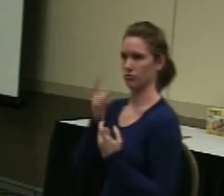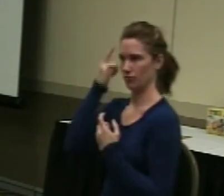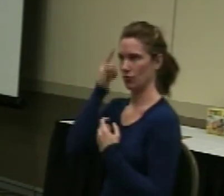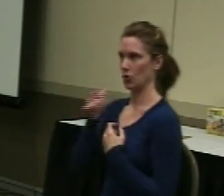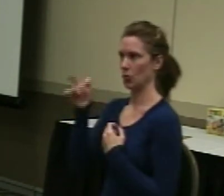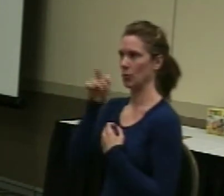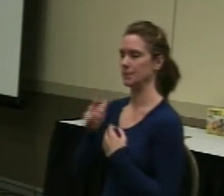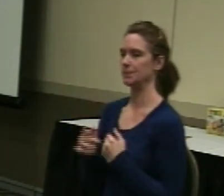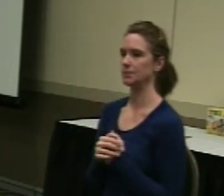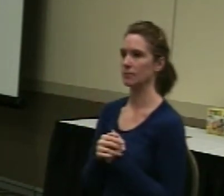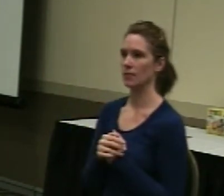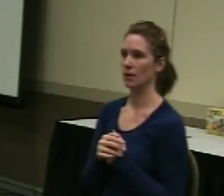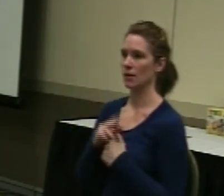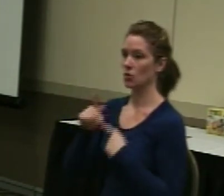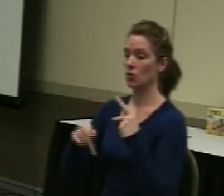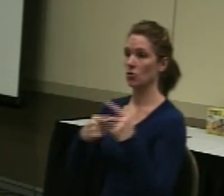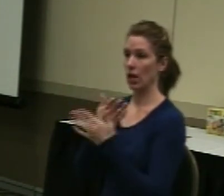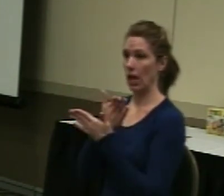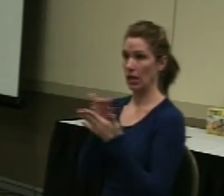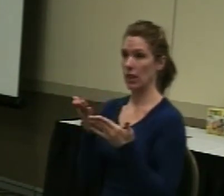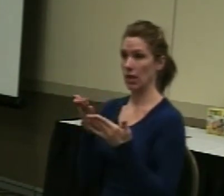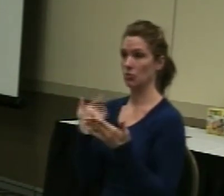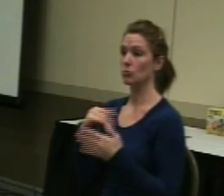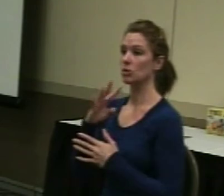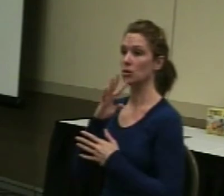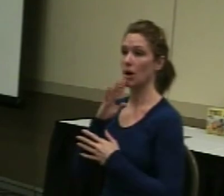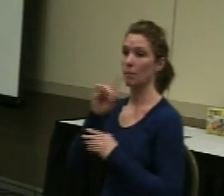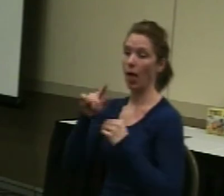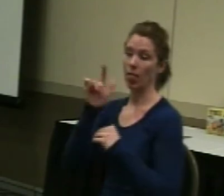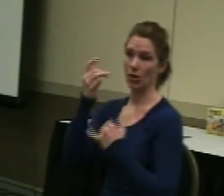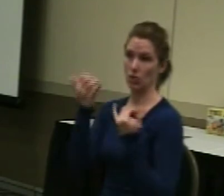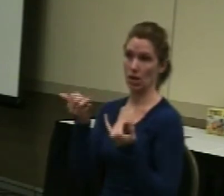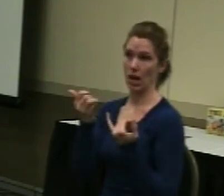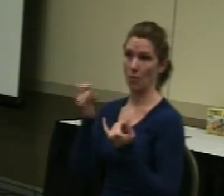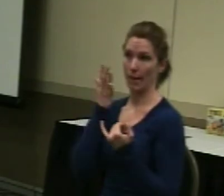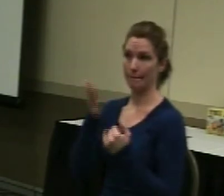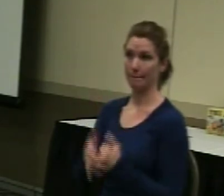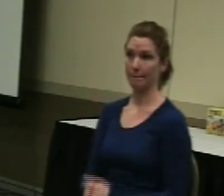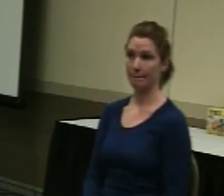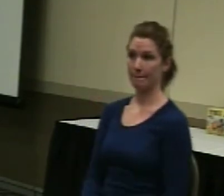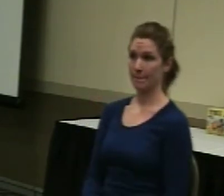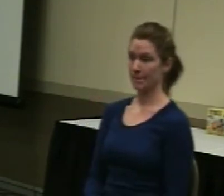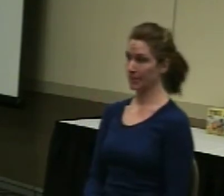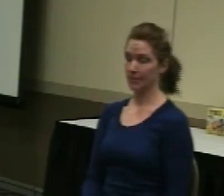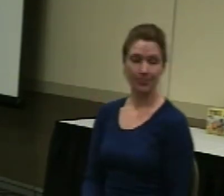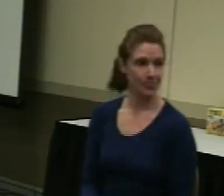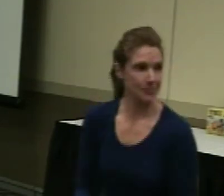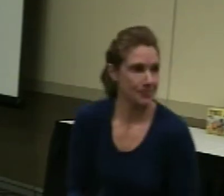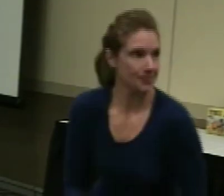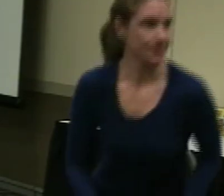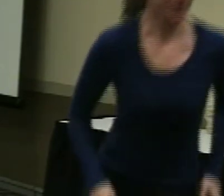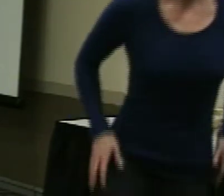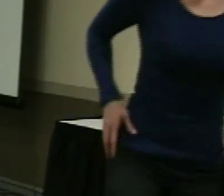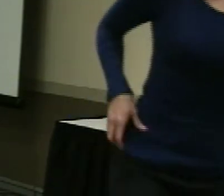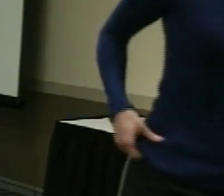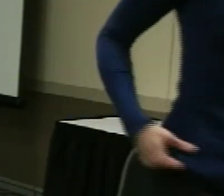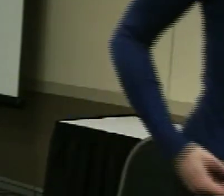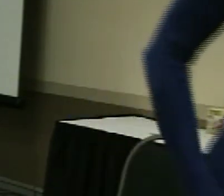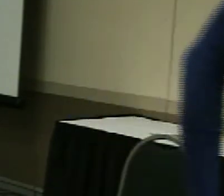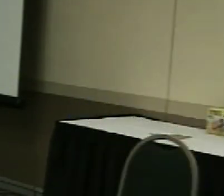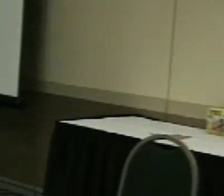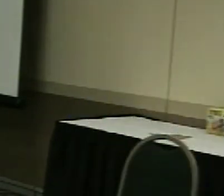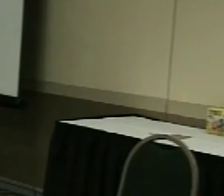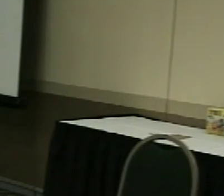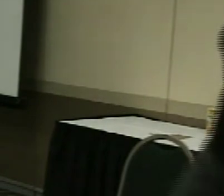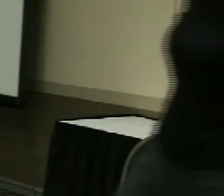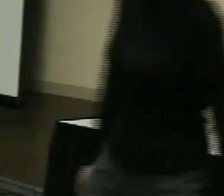So these are the kinds of things we'll be talking about here as we talk further here. Principles of data collection, and you've